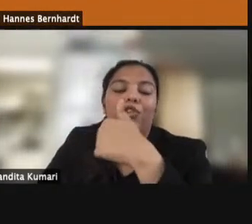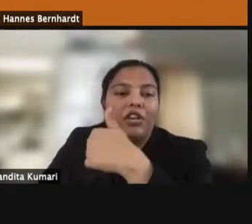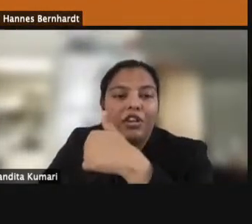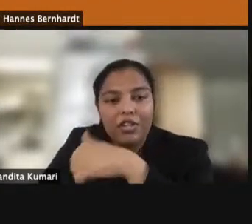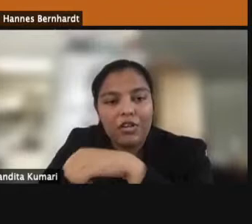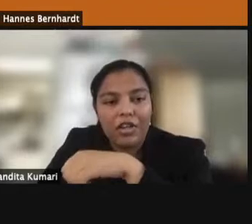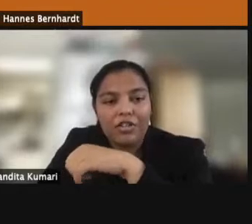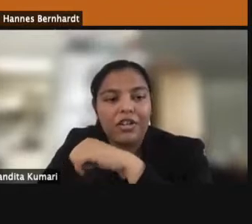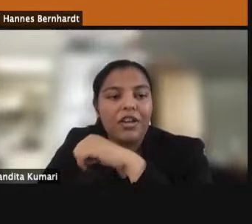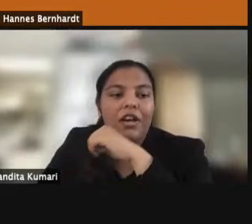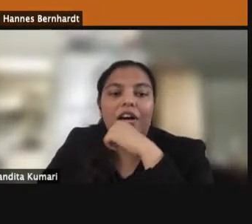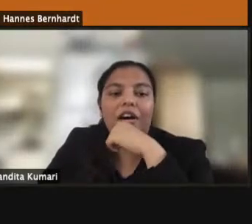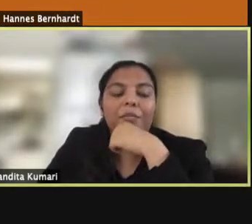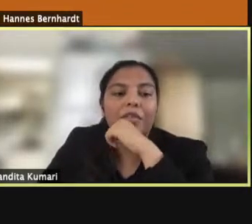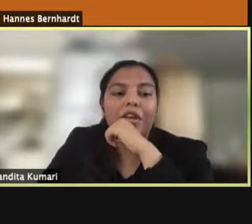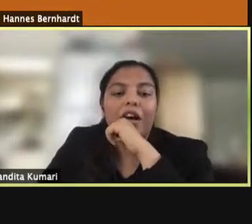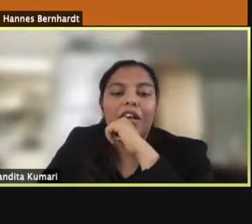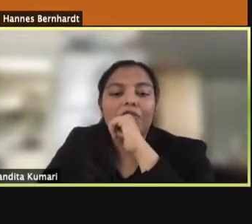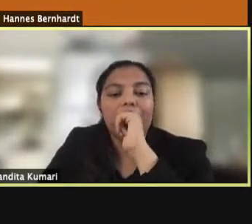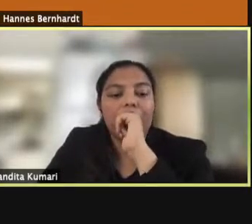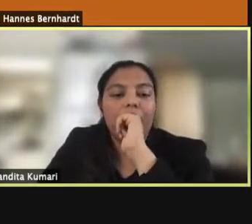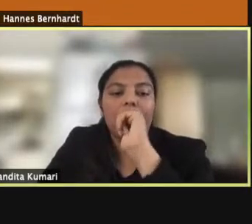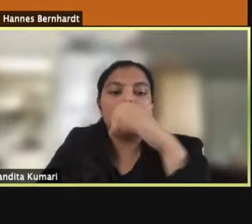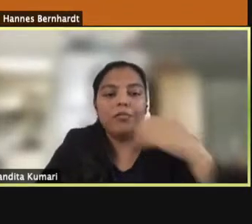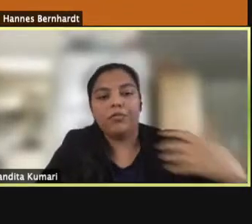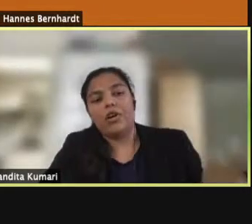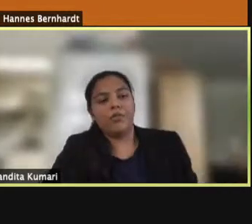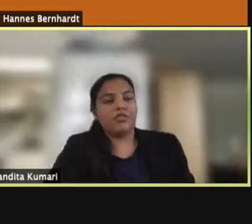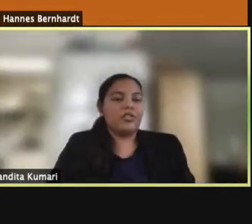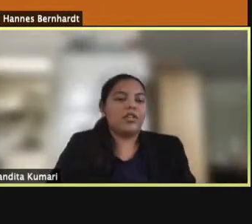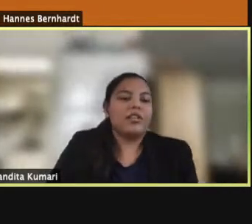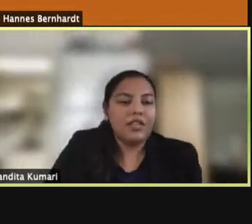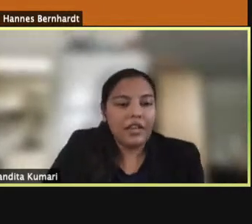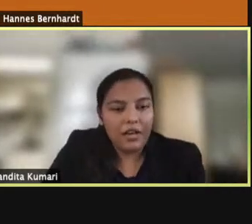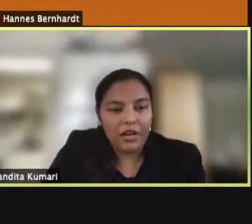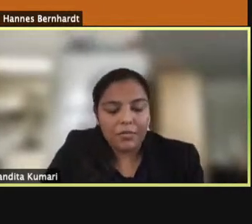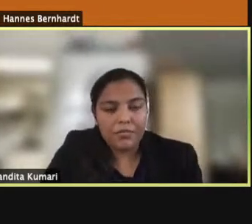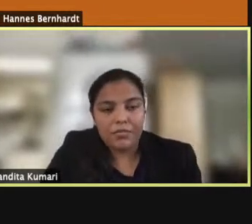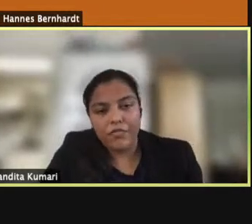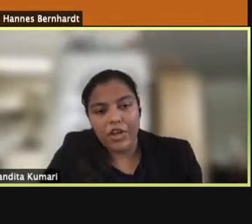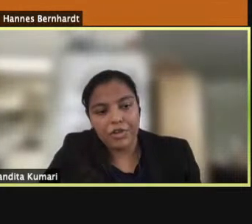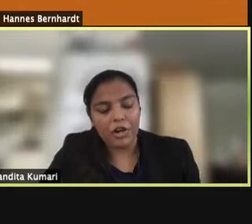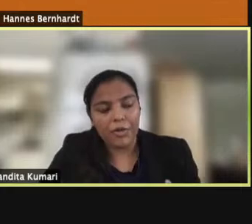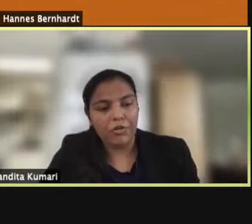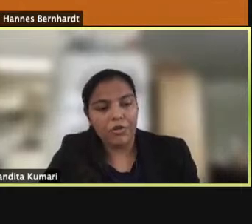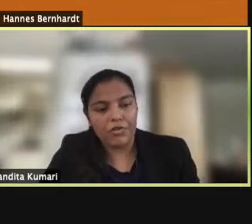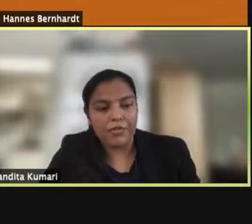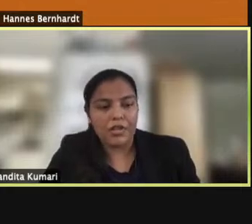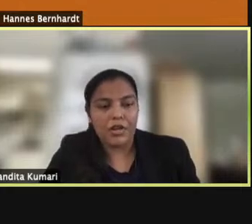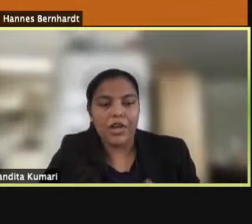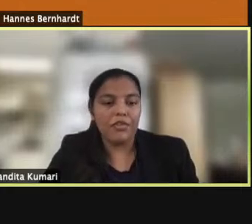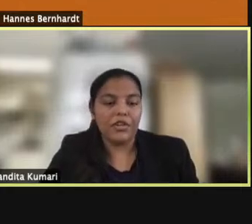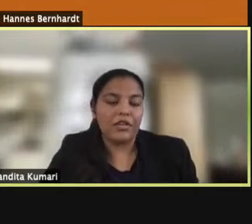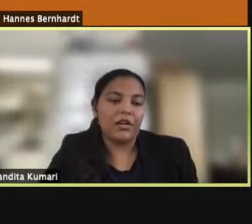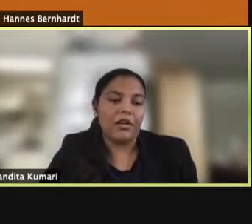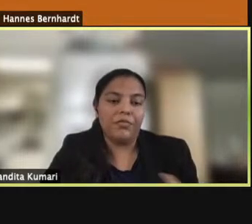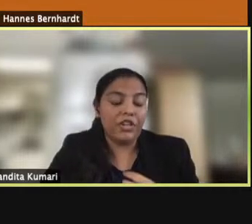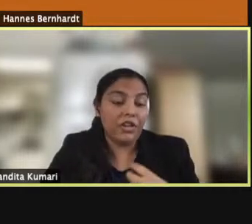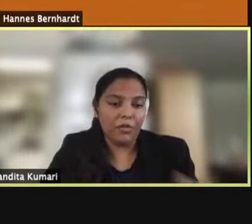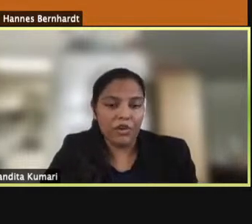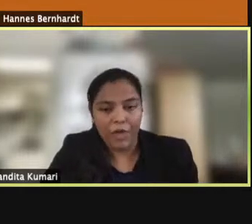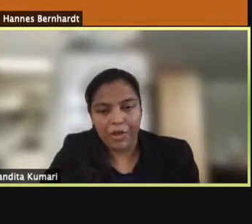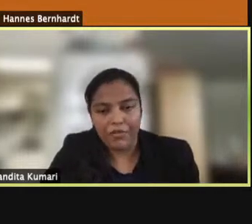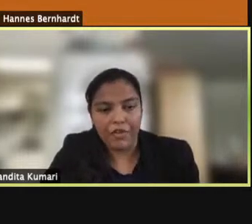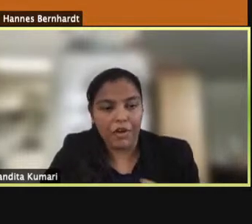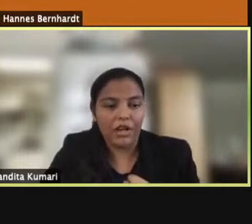more continuous location. Another major result is like when we talk about cold traps, we have looked at, we